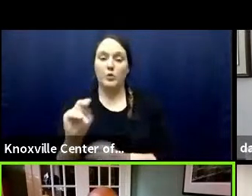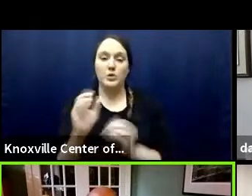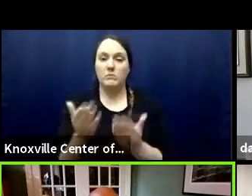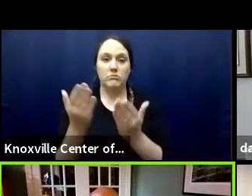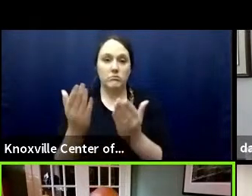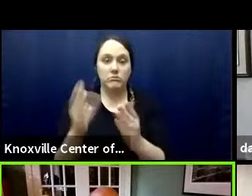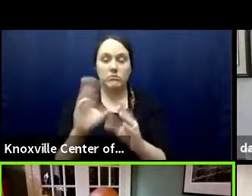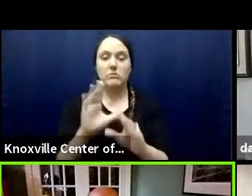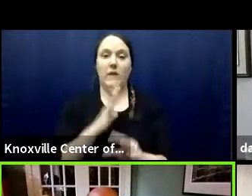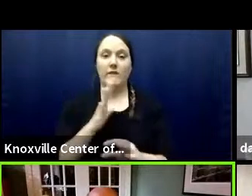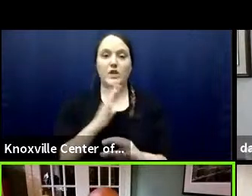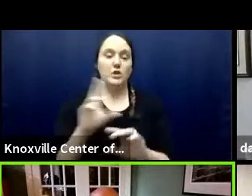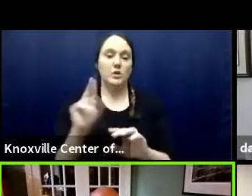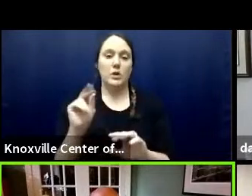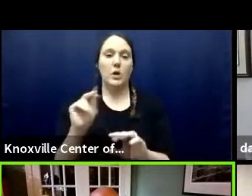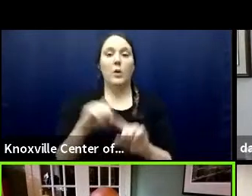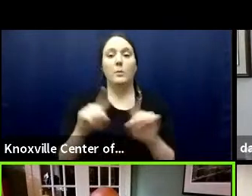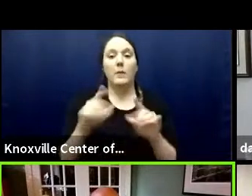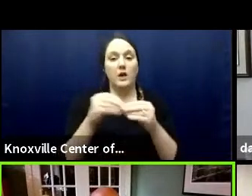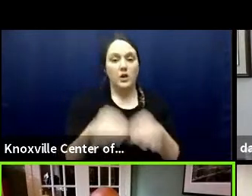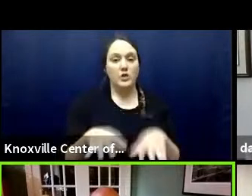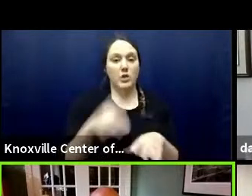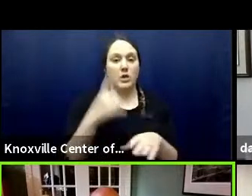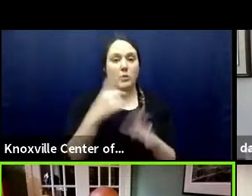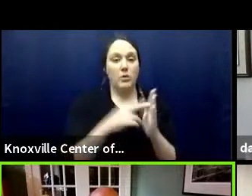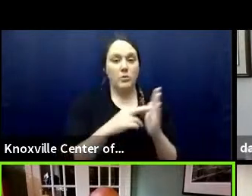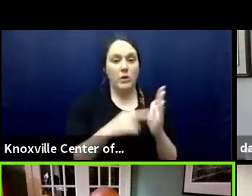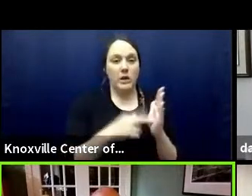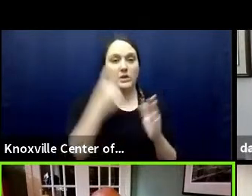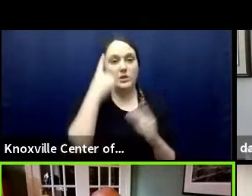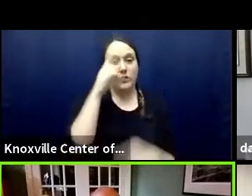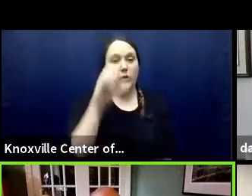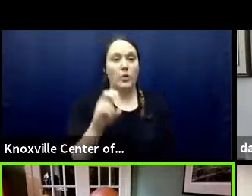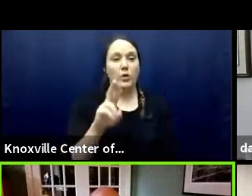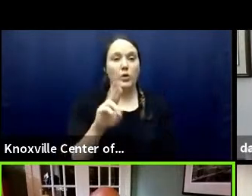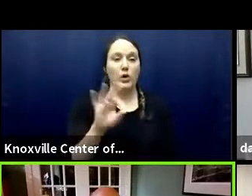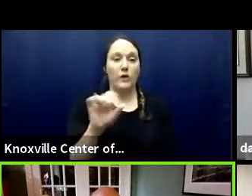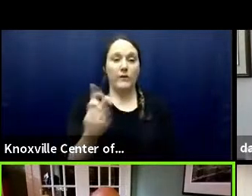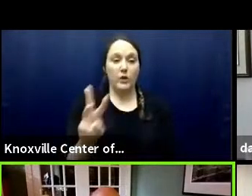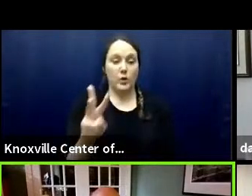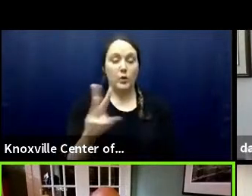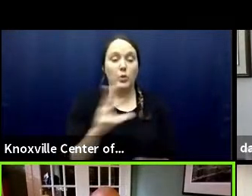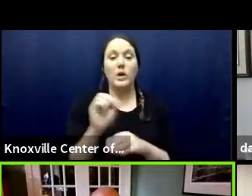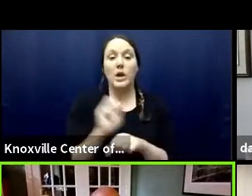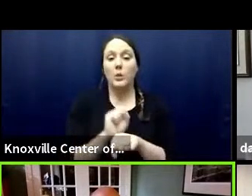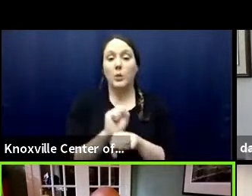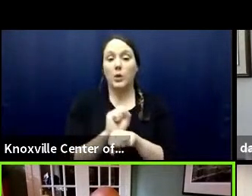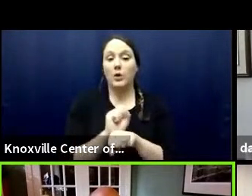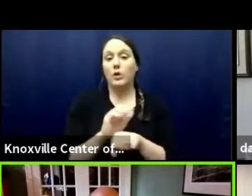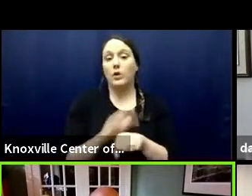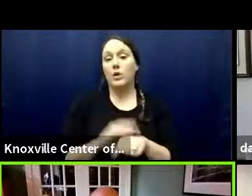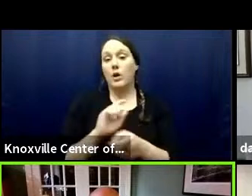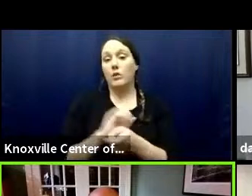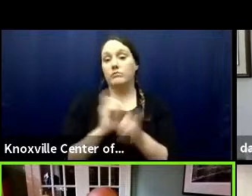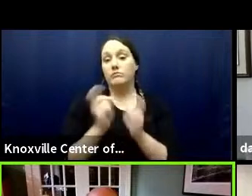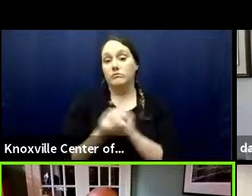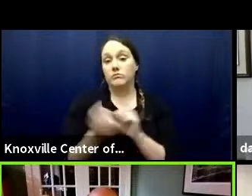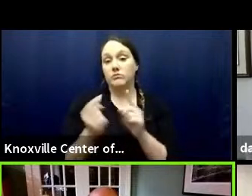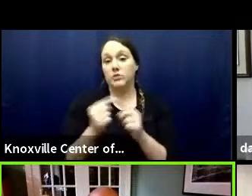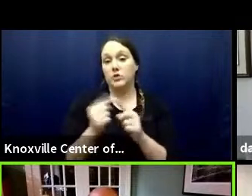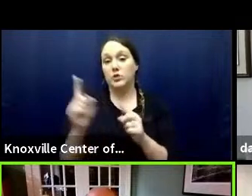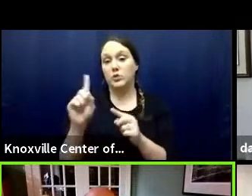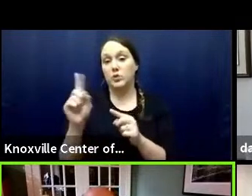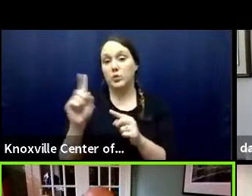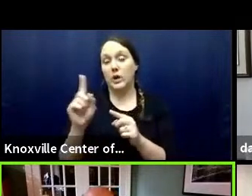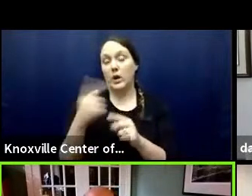to drop this one regulation we have for curfew and work on a change to where we